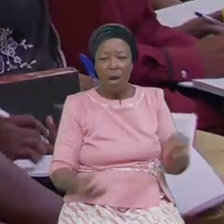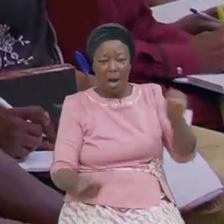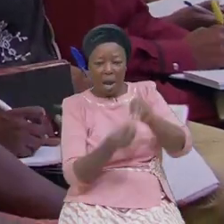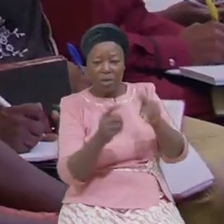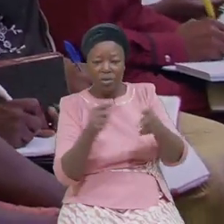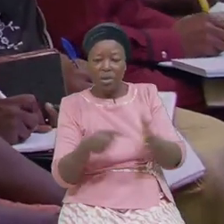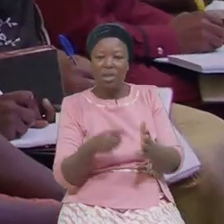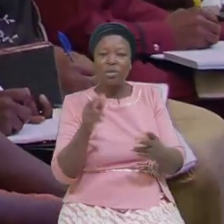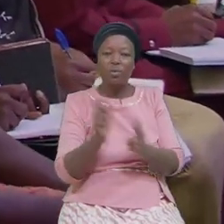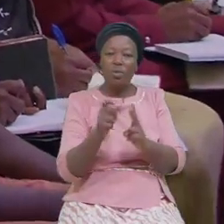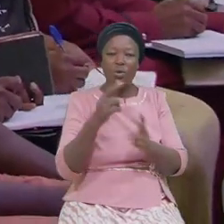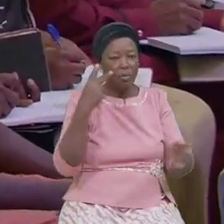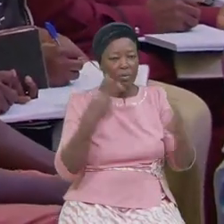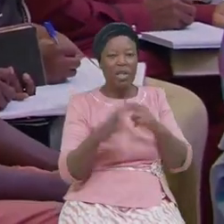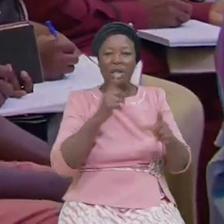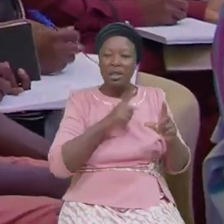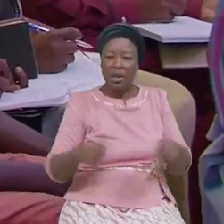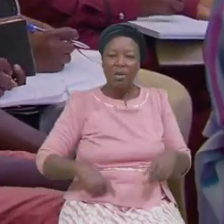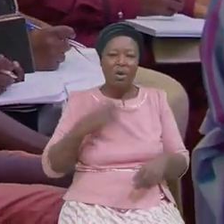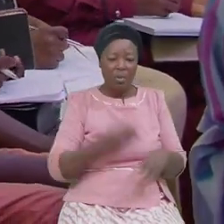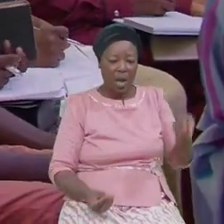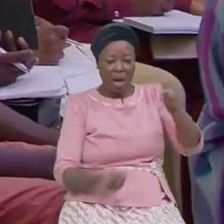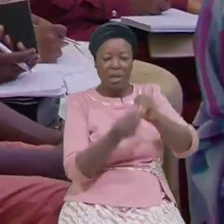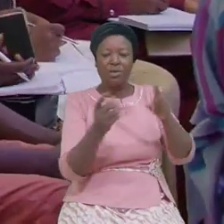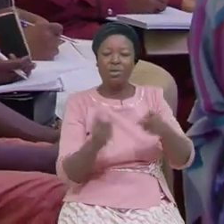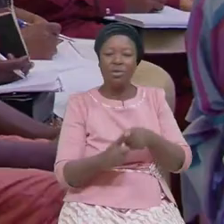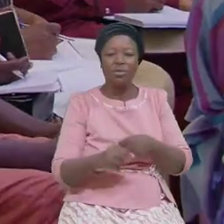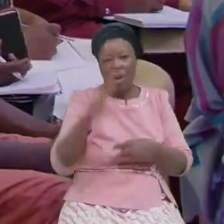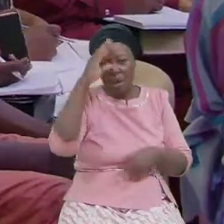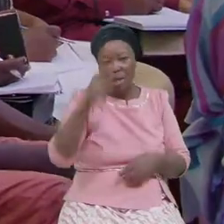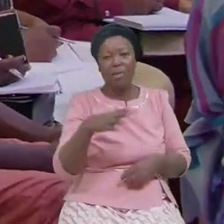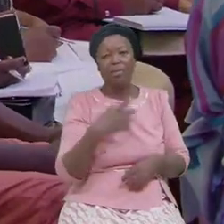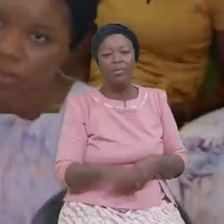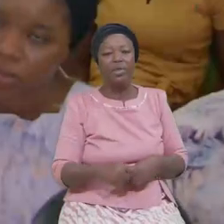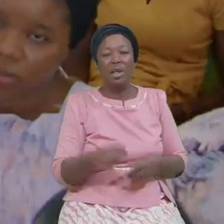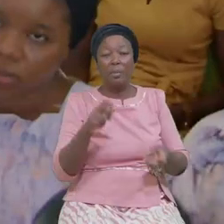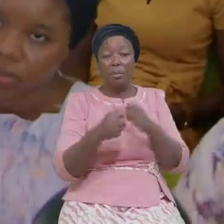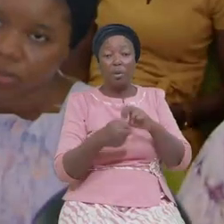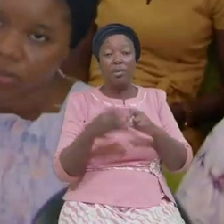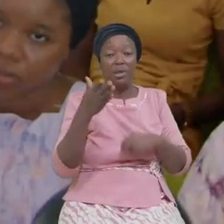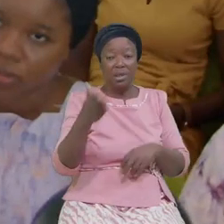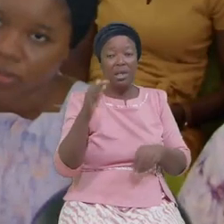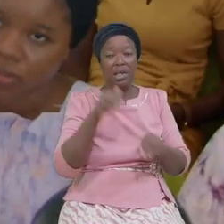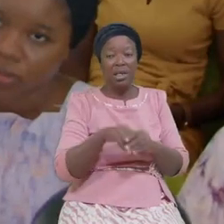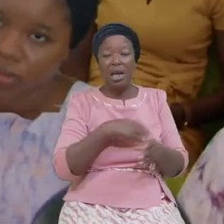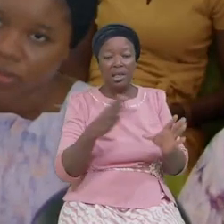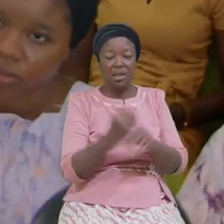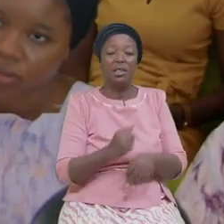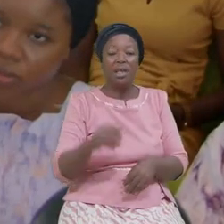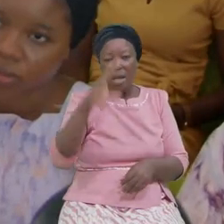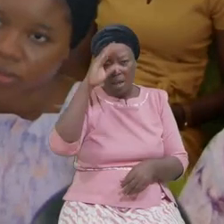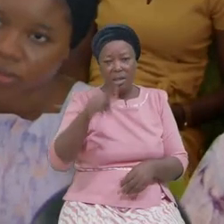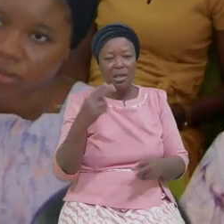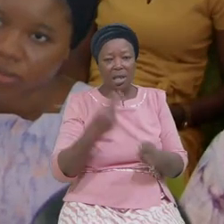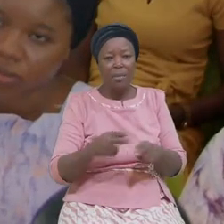prophecy, the Lord shall add unto him the plagues therein, and will take his name out of the book